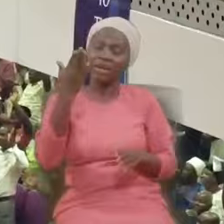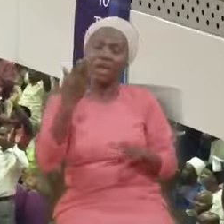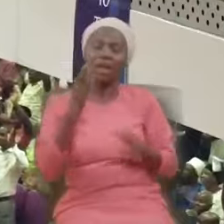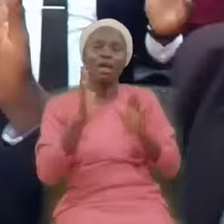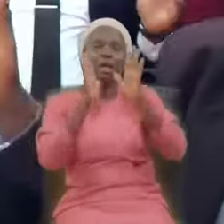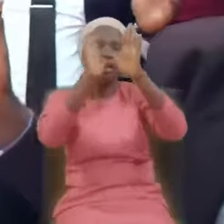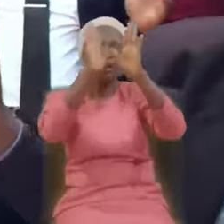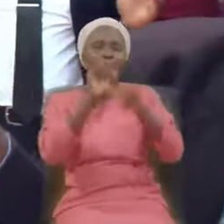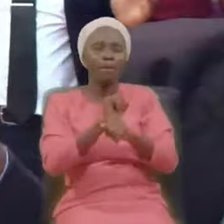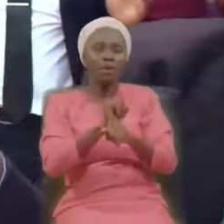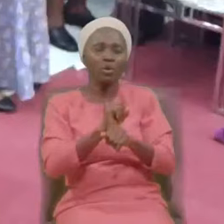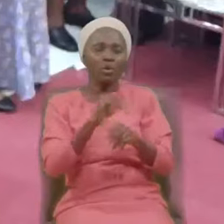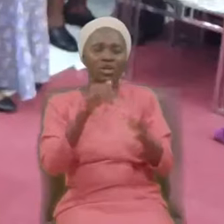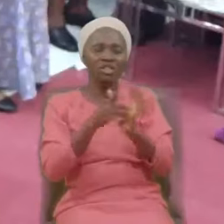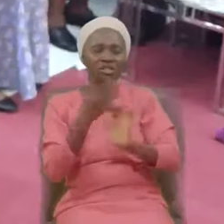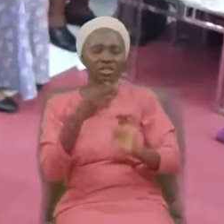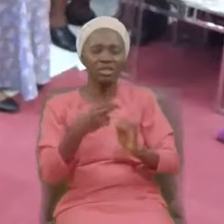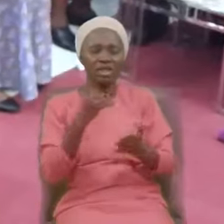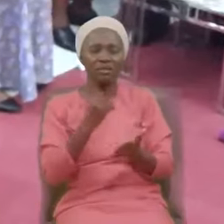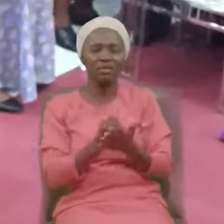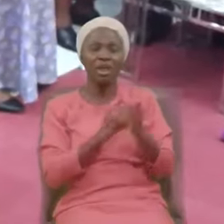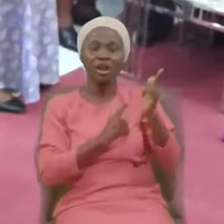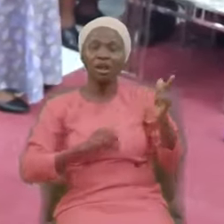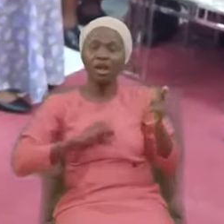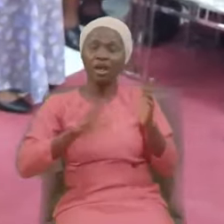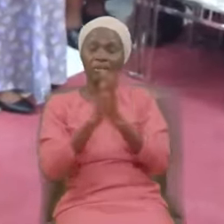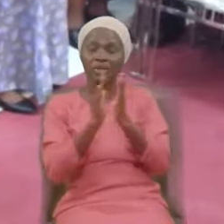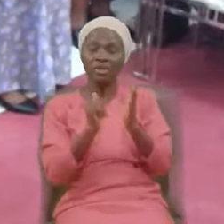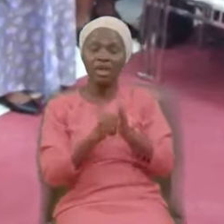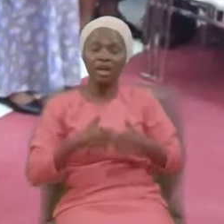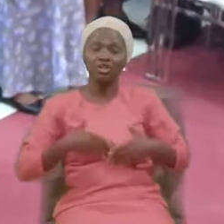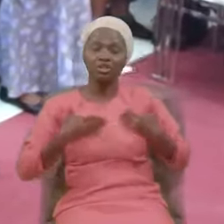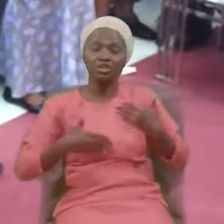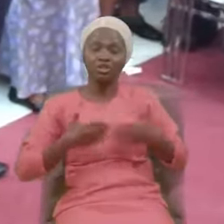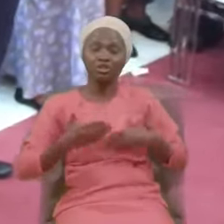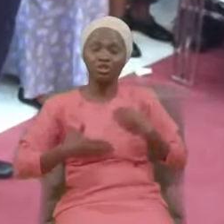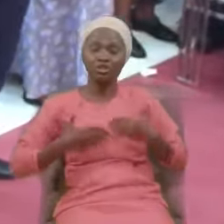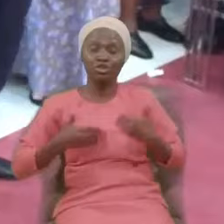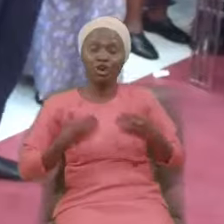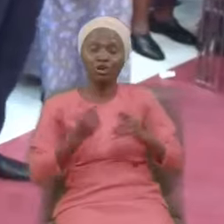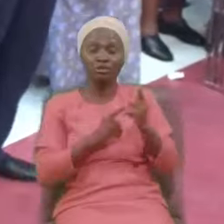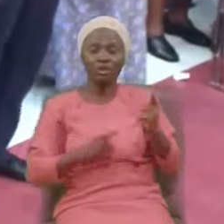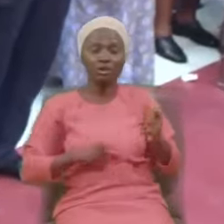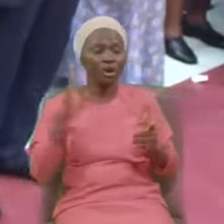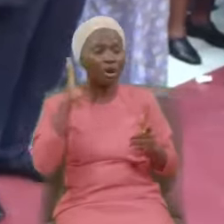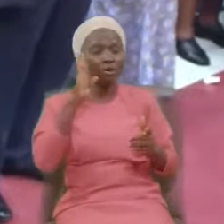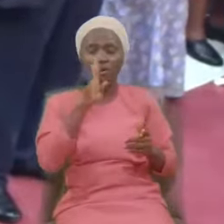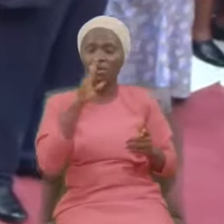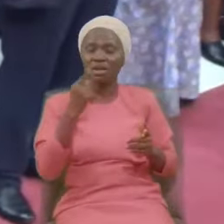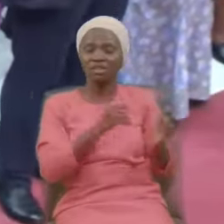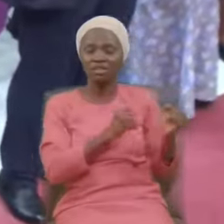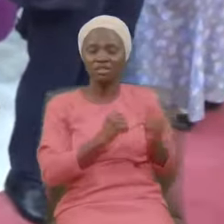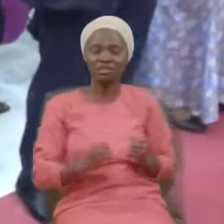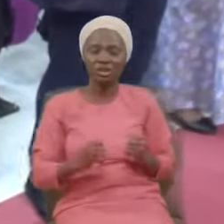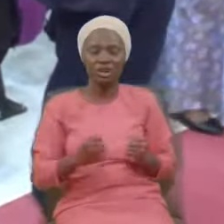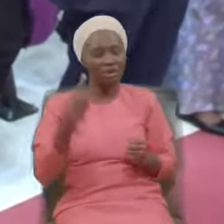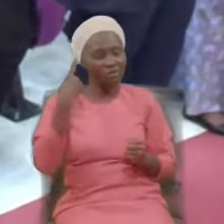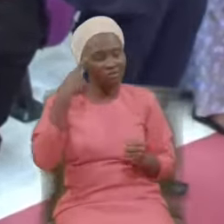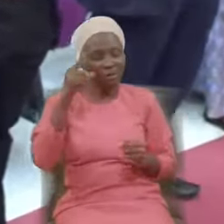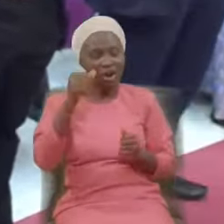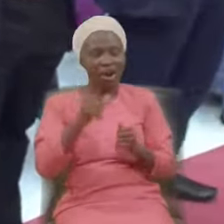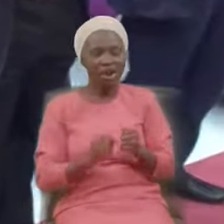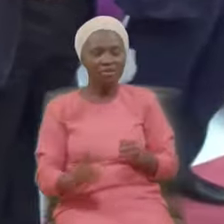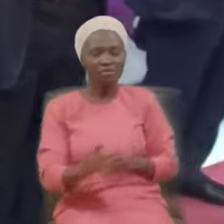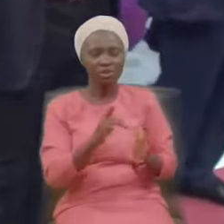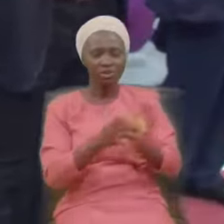Lord, I pray the joy of the Lord will be the strength of everyone. Go back home with joy.